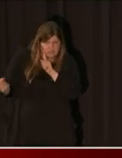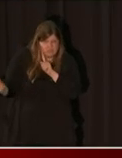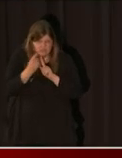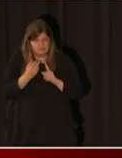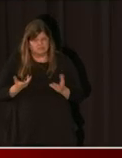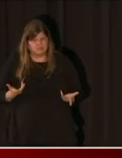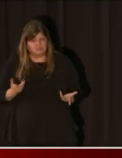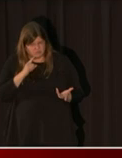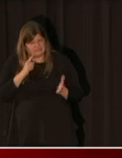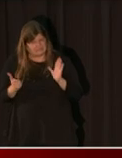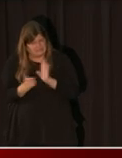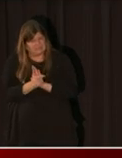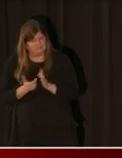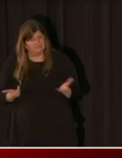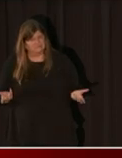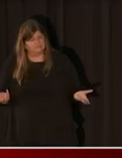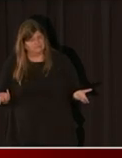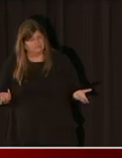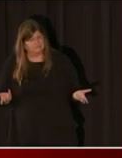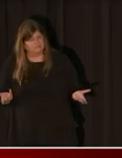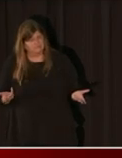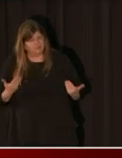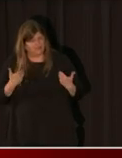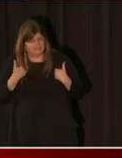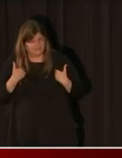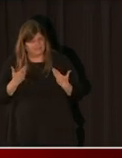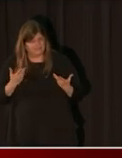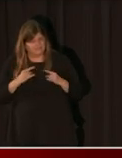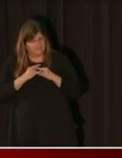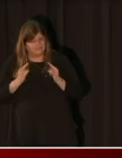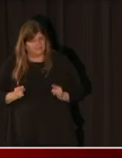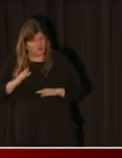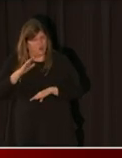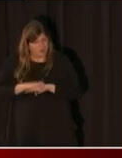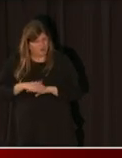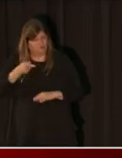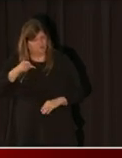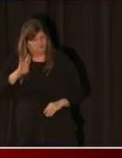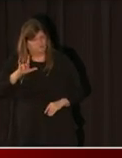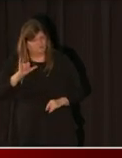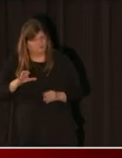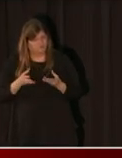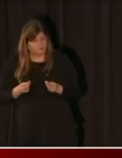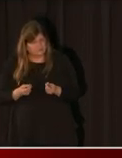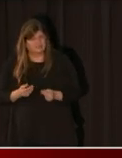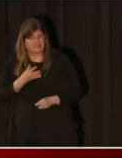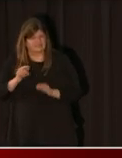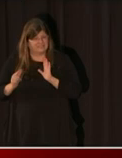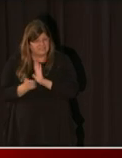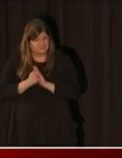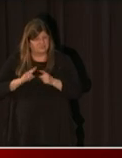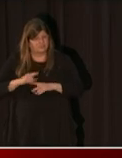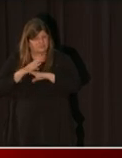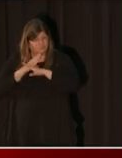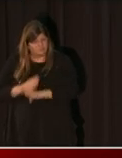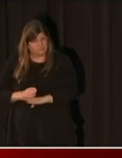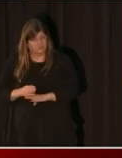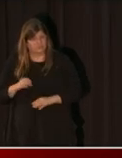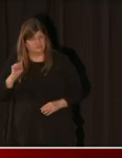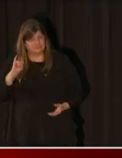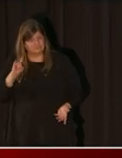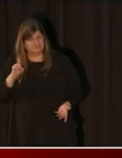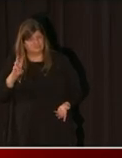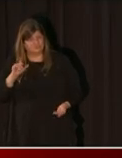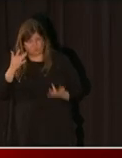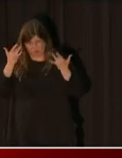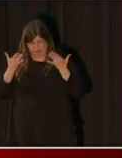district law to have an abode on public property. It's also illegal to obstruct the sidewalk. So why does the district allow for 8 months